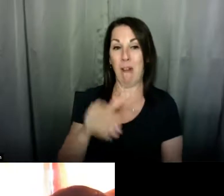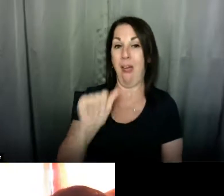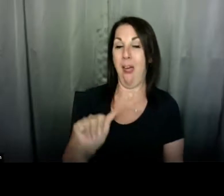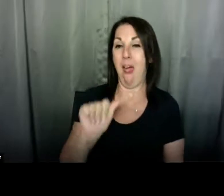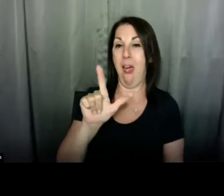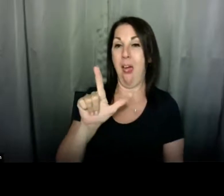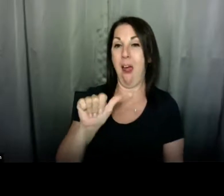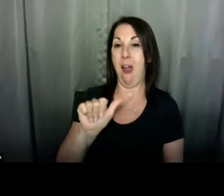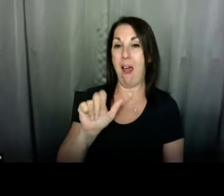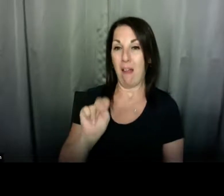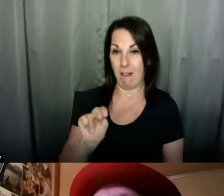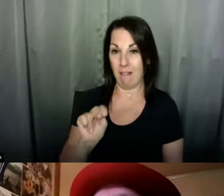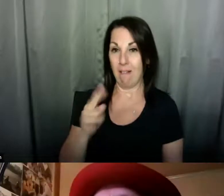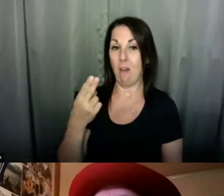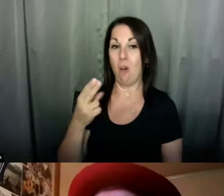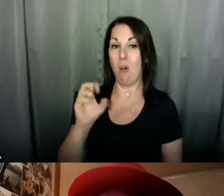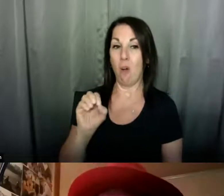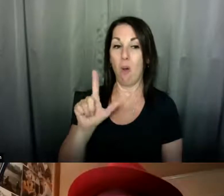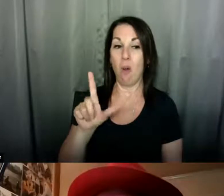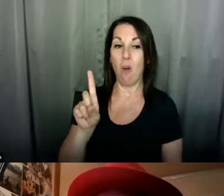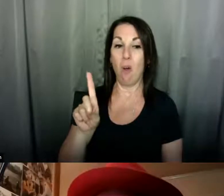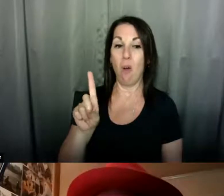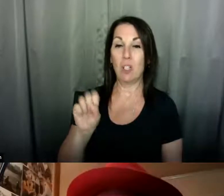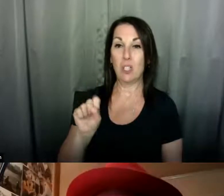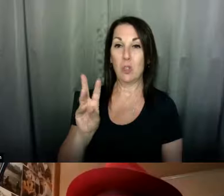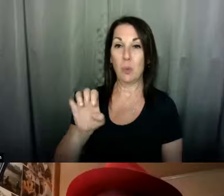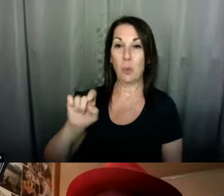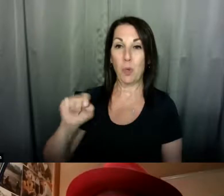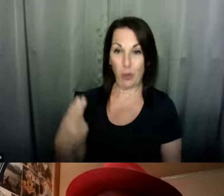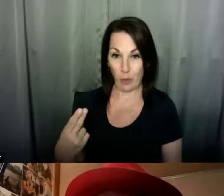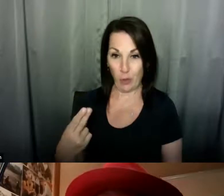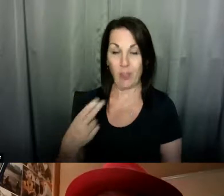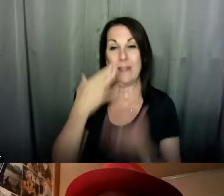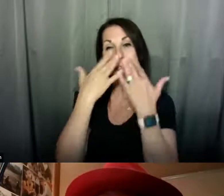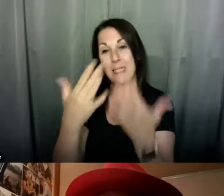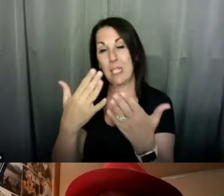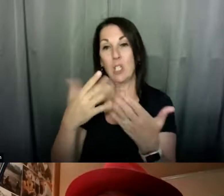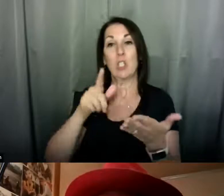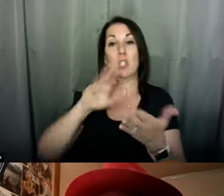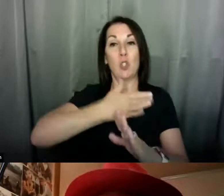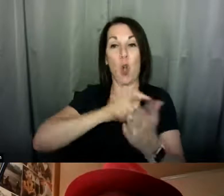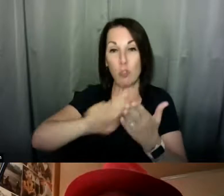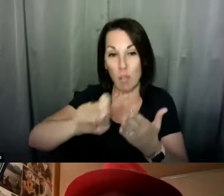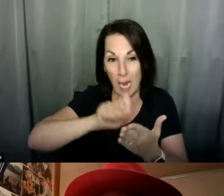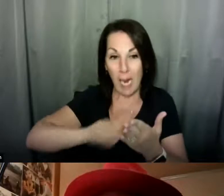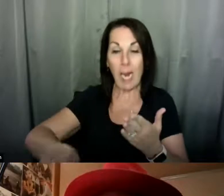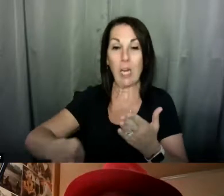Holdsworth, who is a singer and a songwriter and activist. He was born in Salford